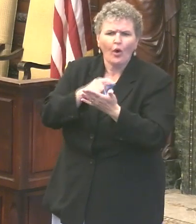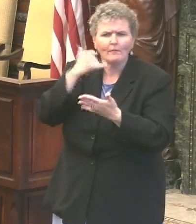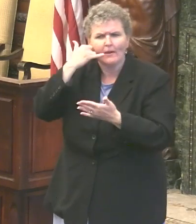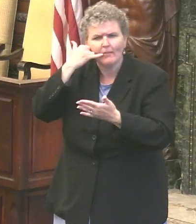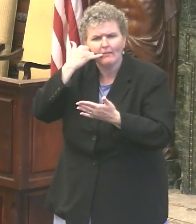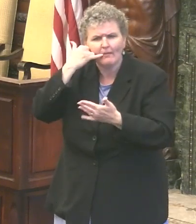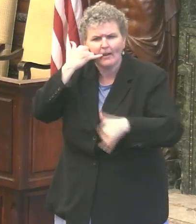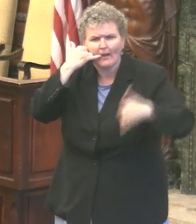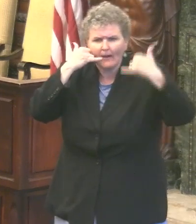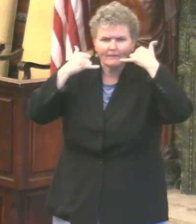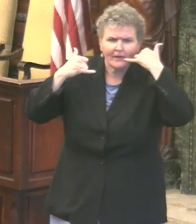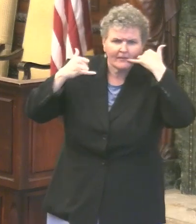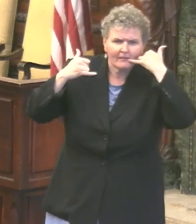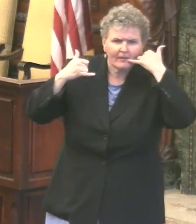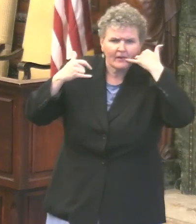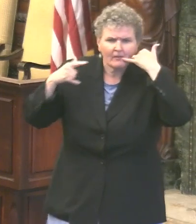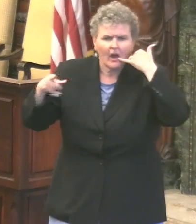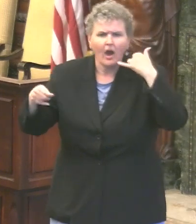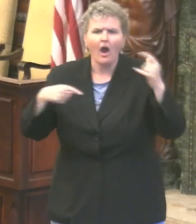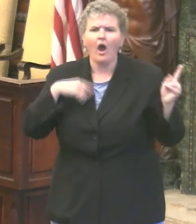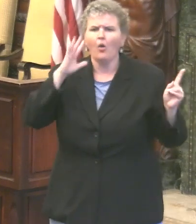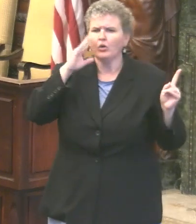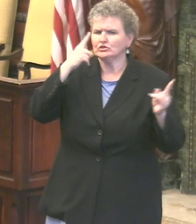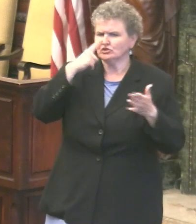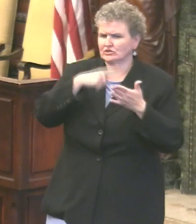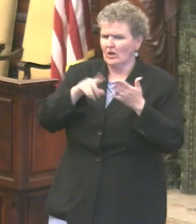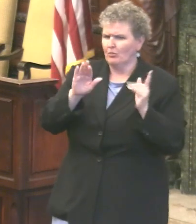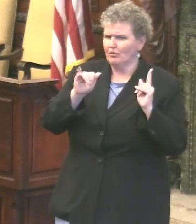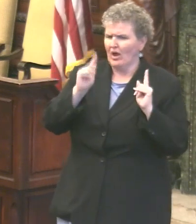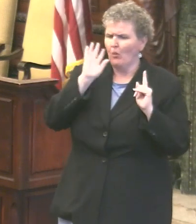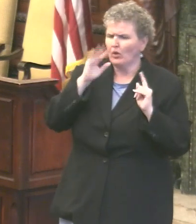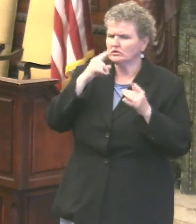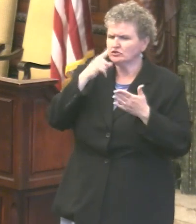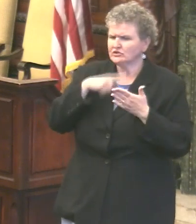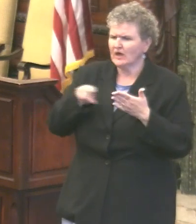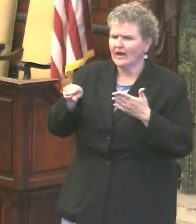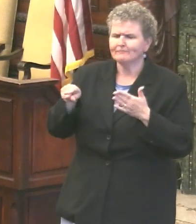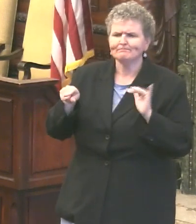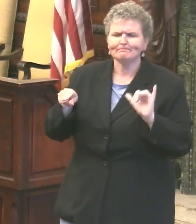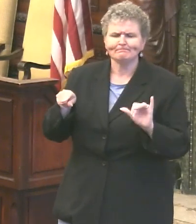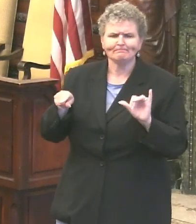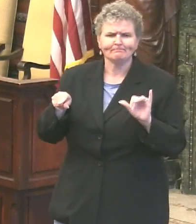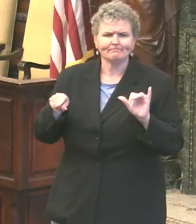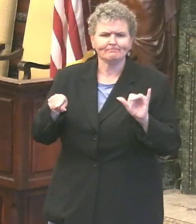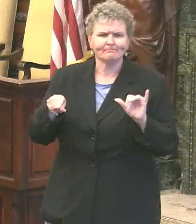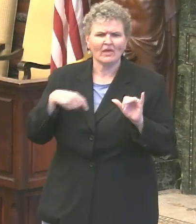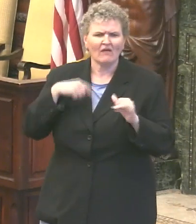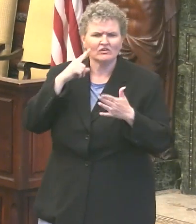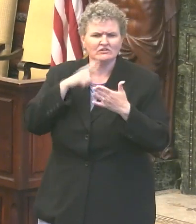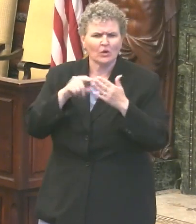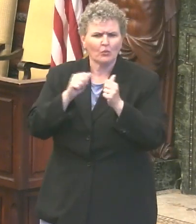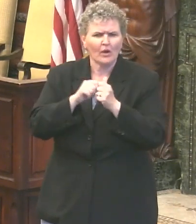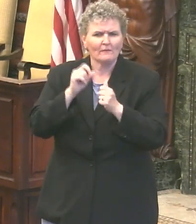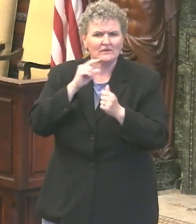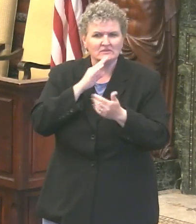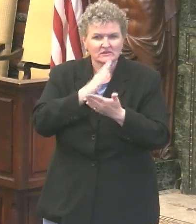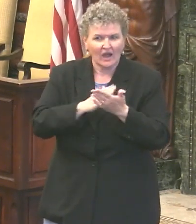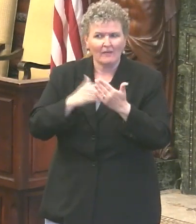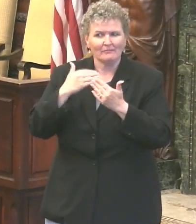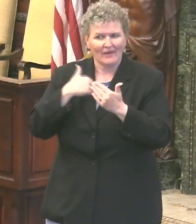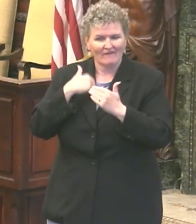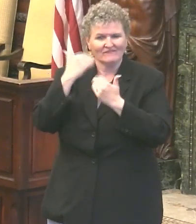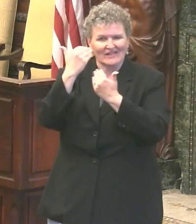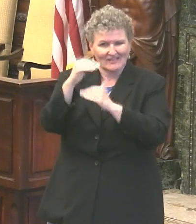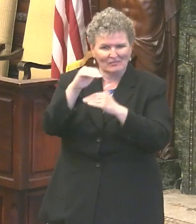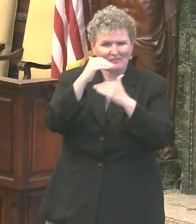misunderstanding or miscommunication, but absolutely, attorneys should be able to be contacted. There were limitations on